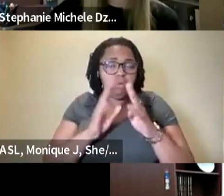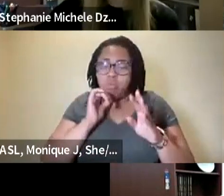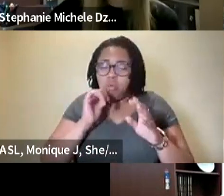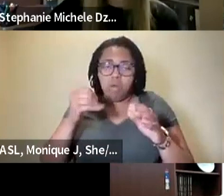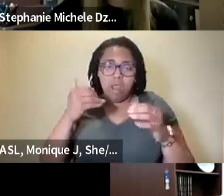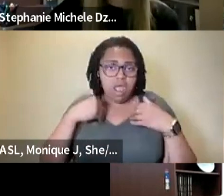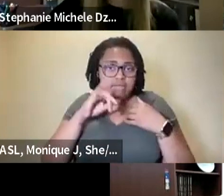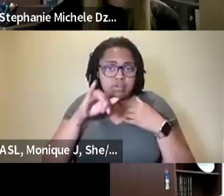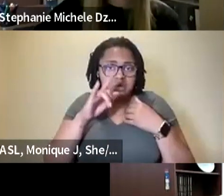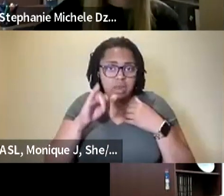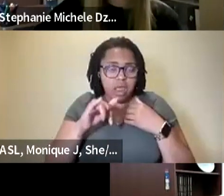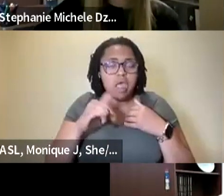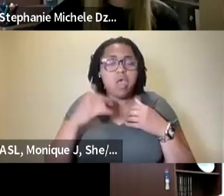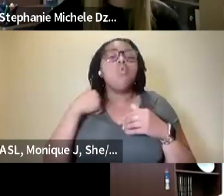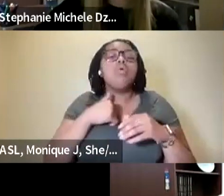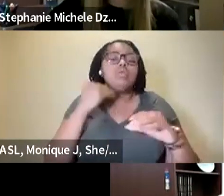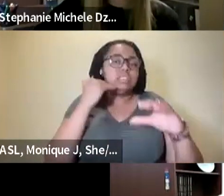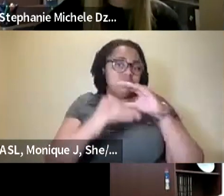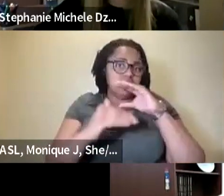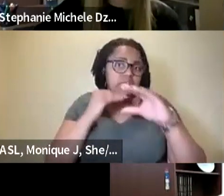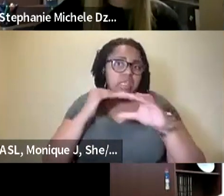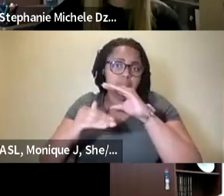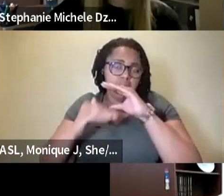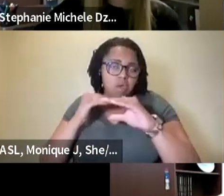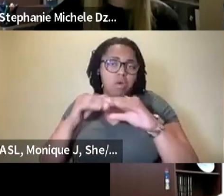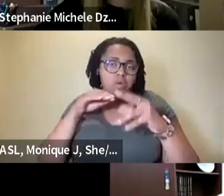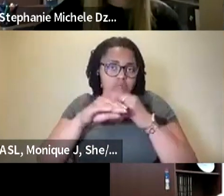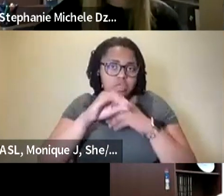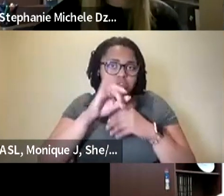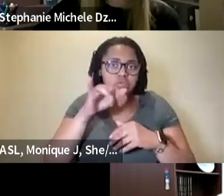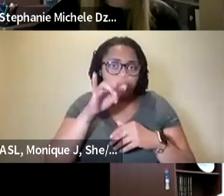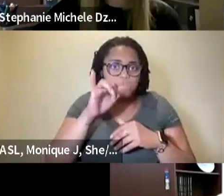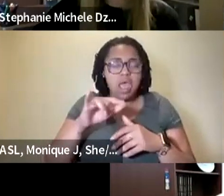3rd. That's all I got.